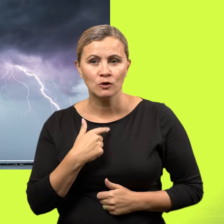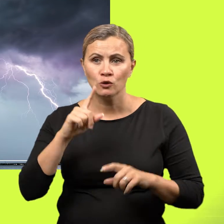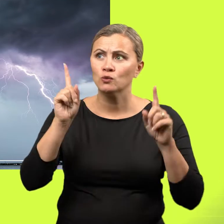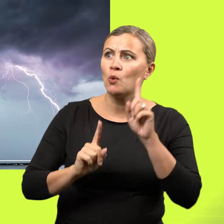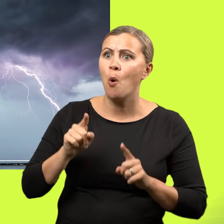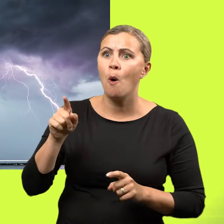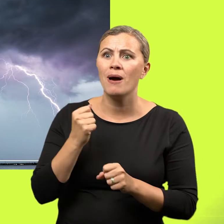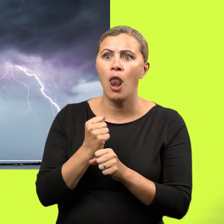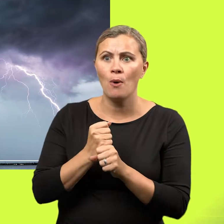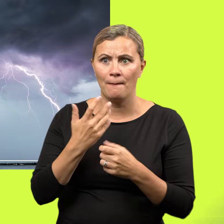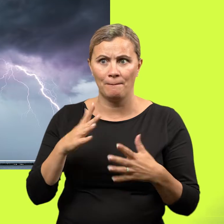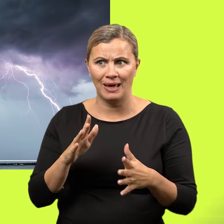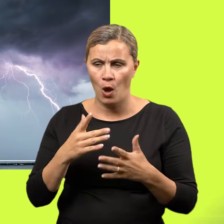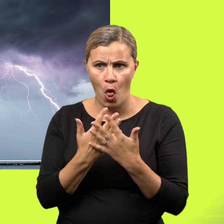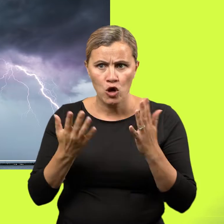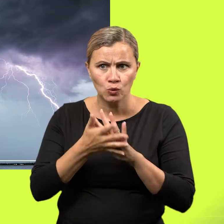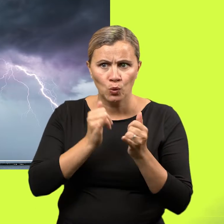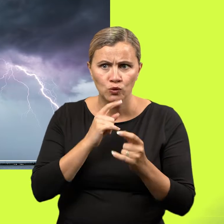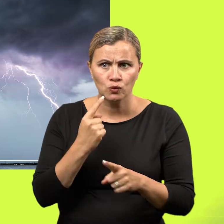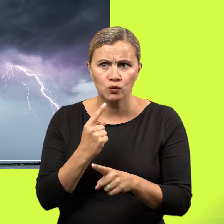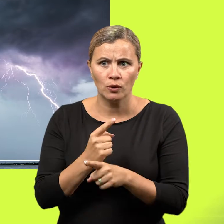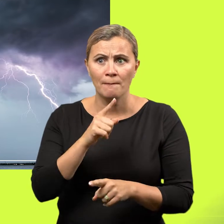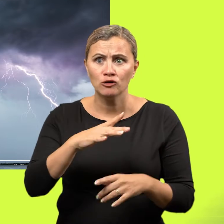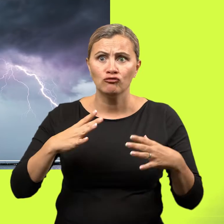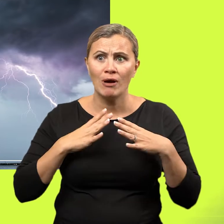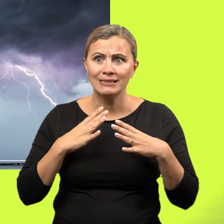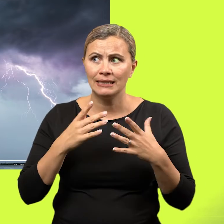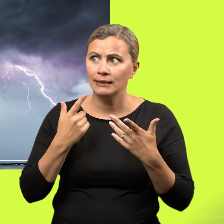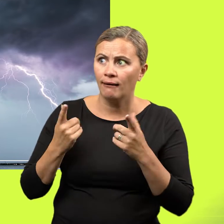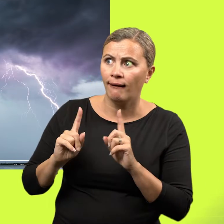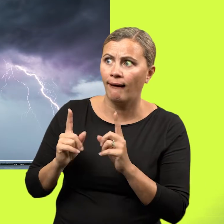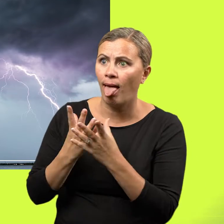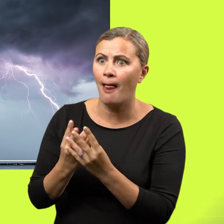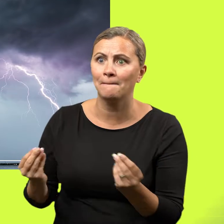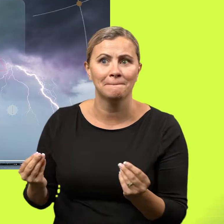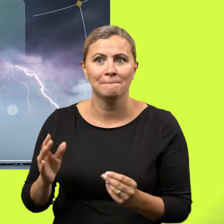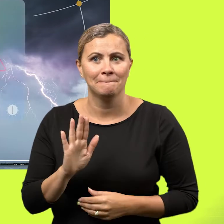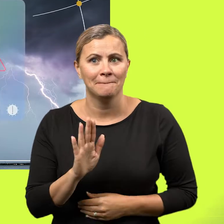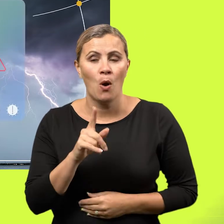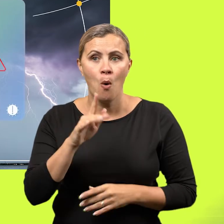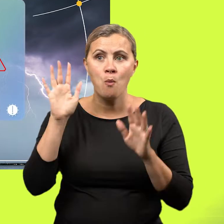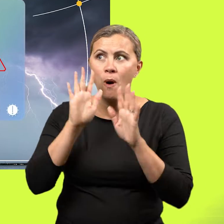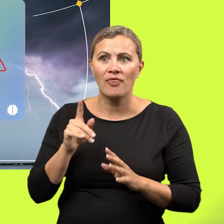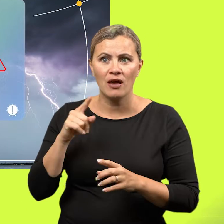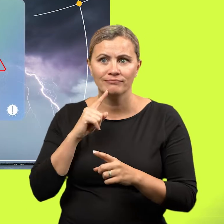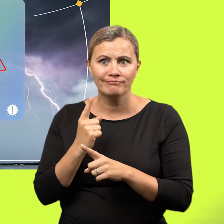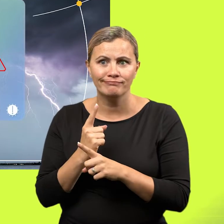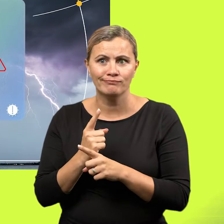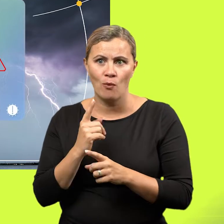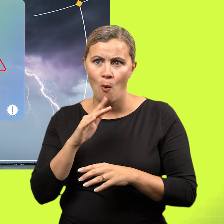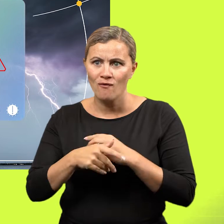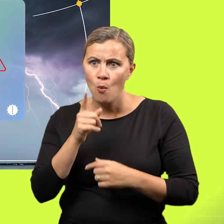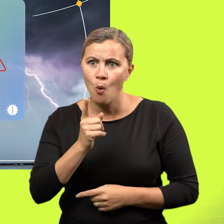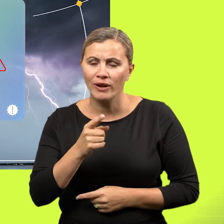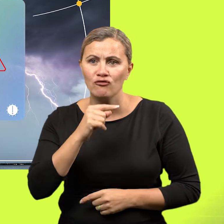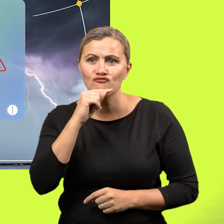Storm GALWAD has been dominating the news and it's not ready to step out of the limelight just yet. The Weather Service has issued a red